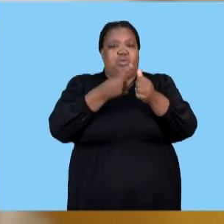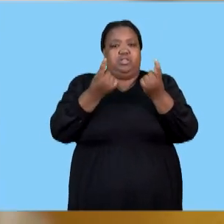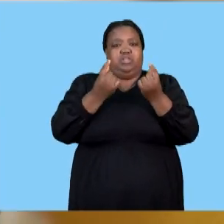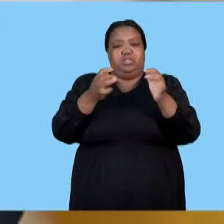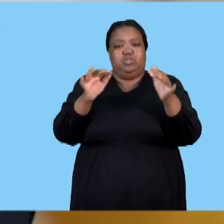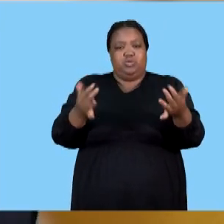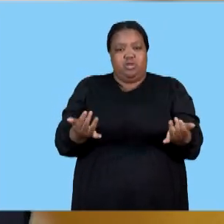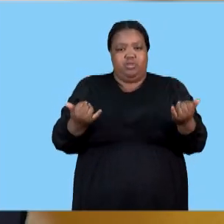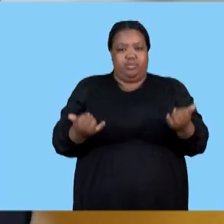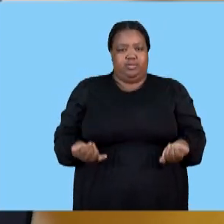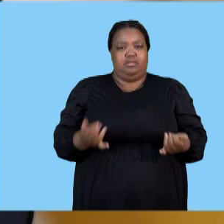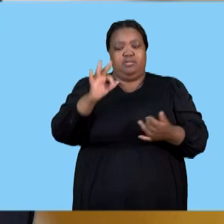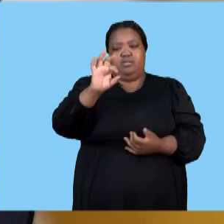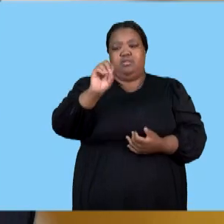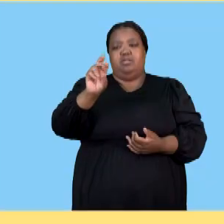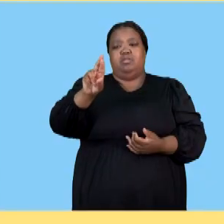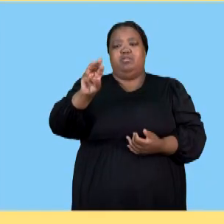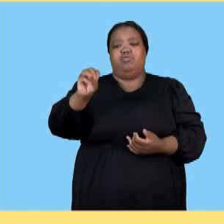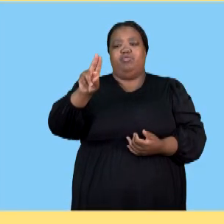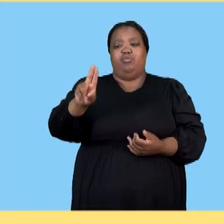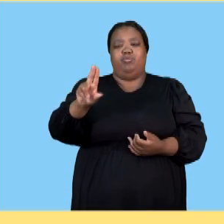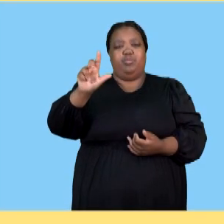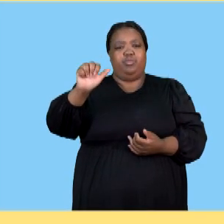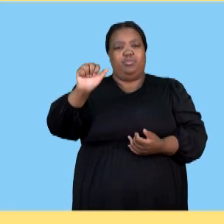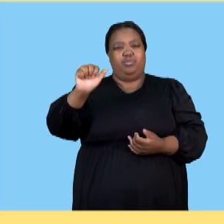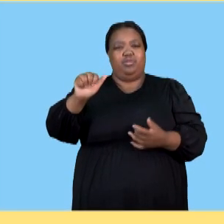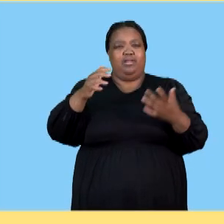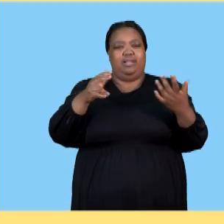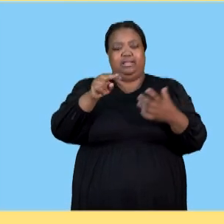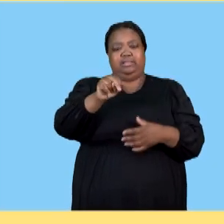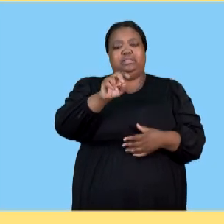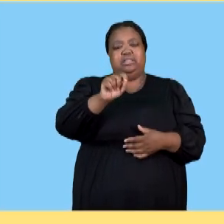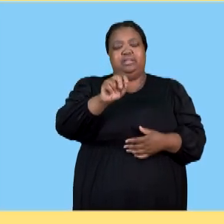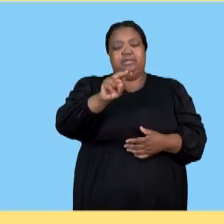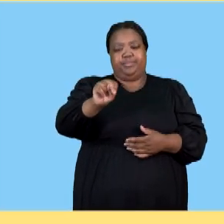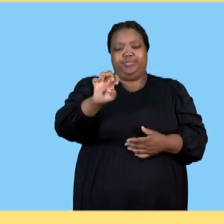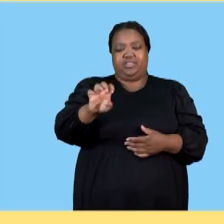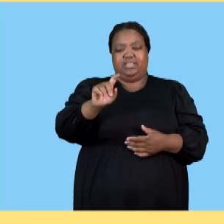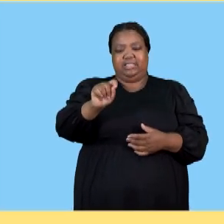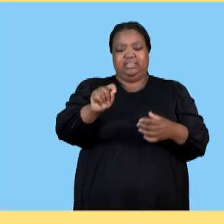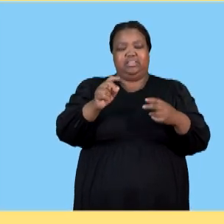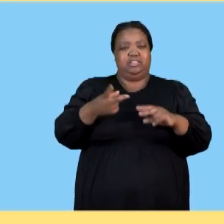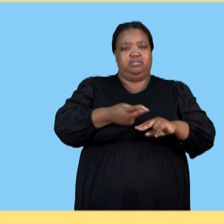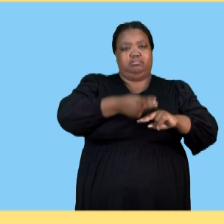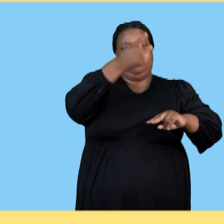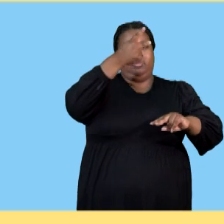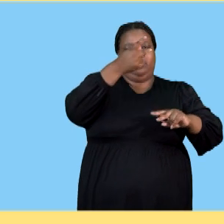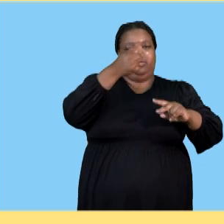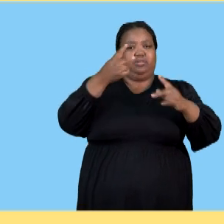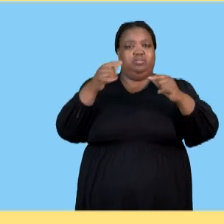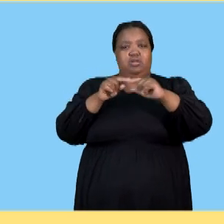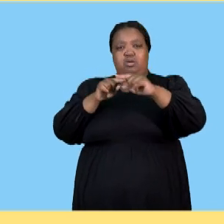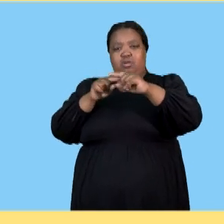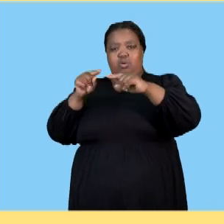this. Here is the formula. It says net profit over